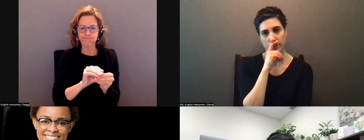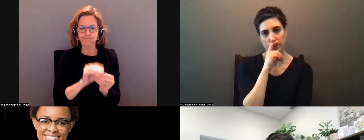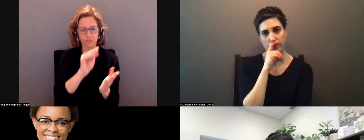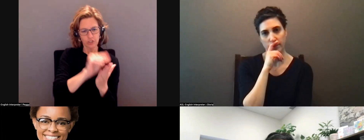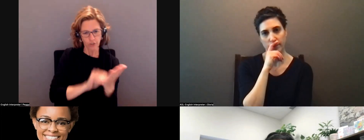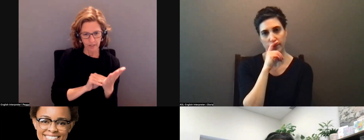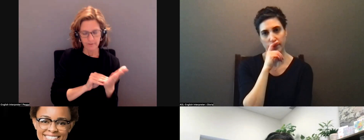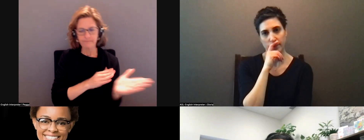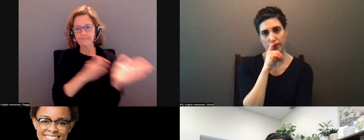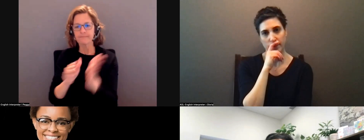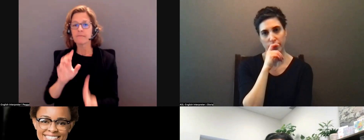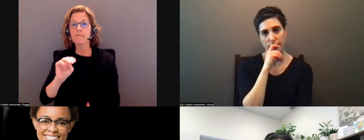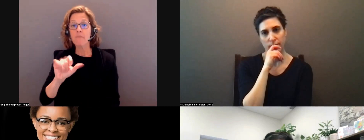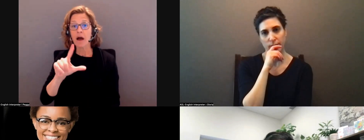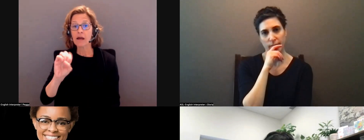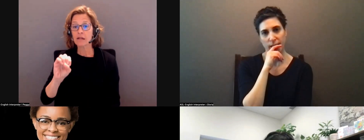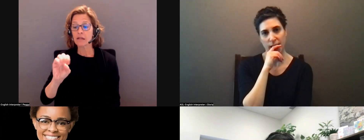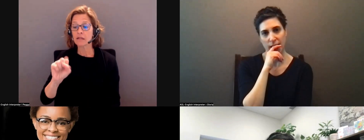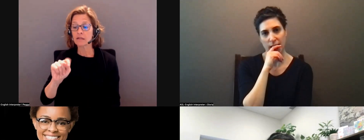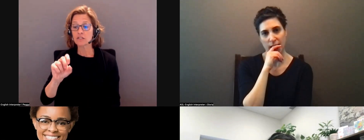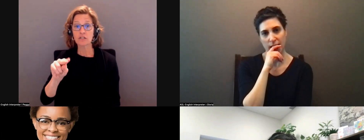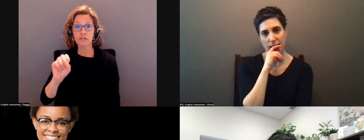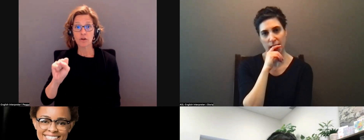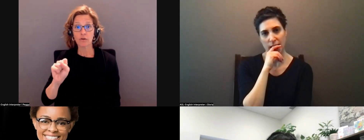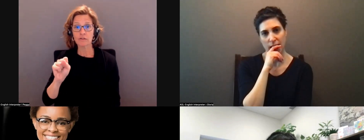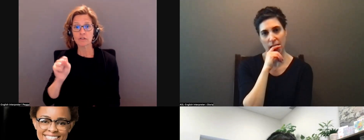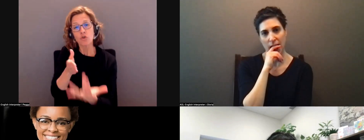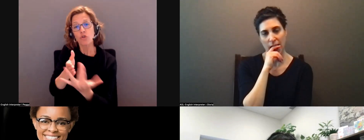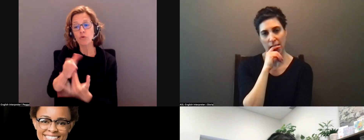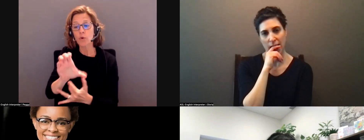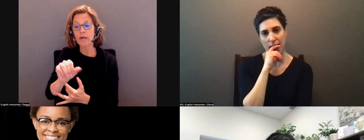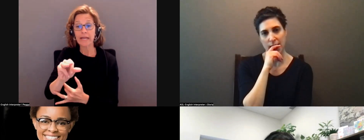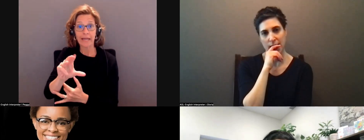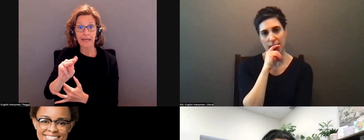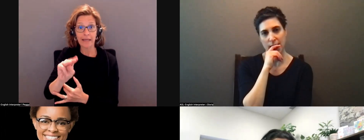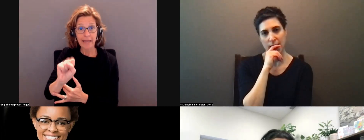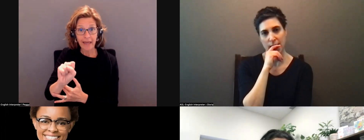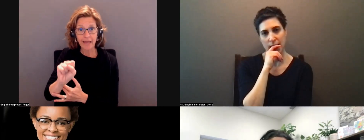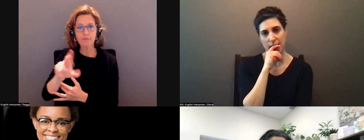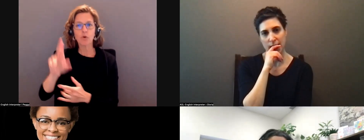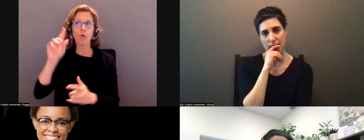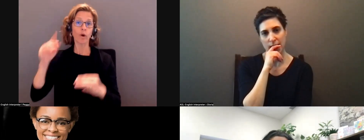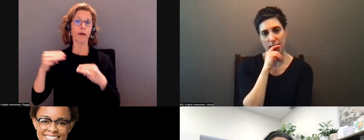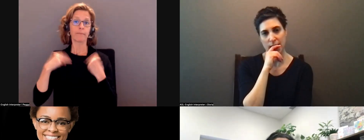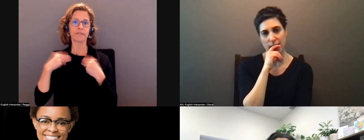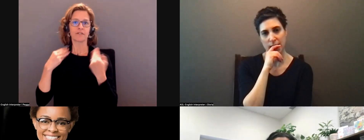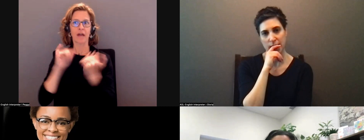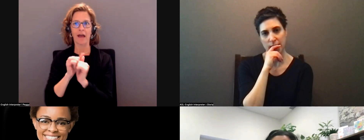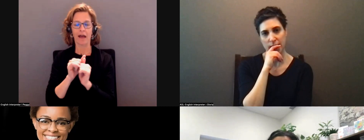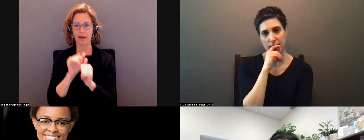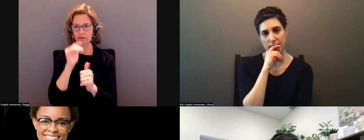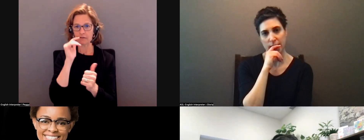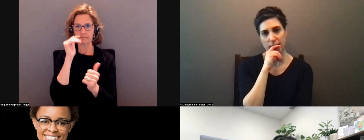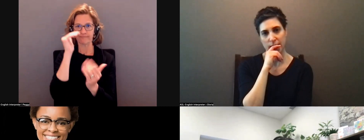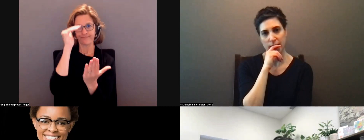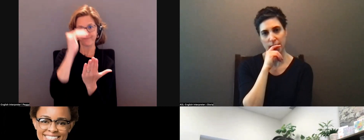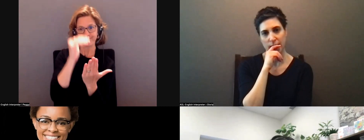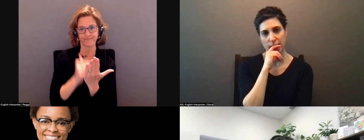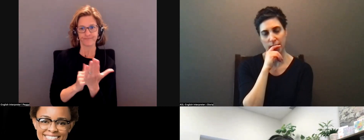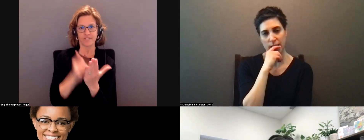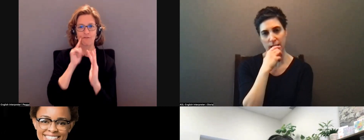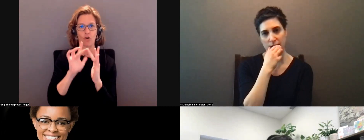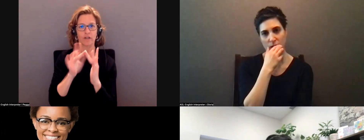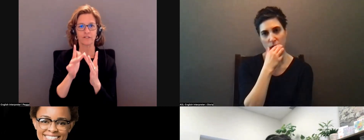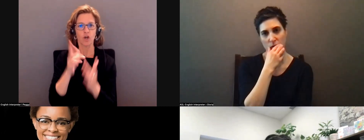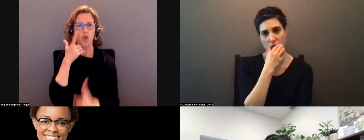milestones that we have to submit within CAMS and to the ministry. So we were kind of under the gun on how we wanted